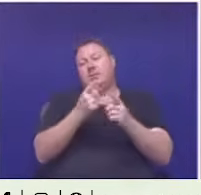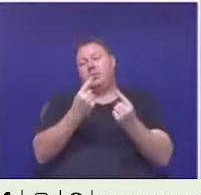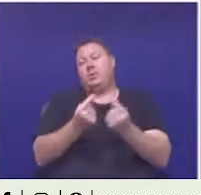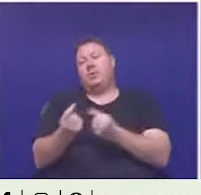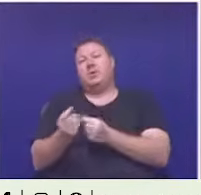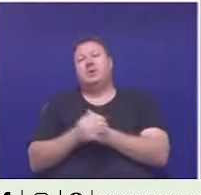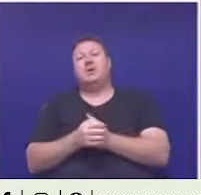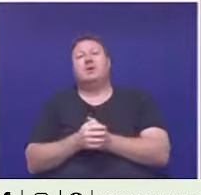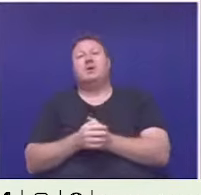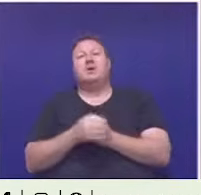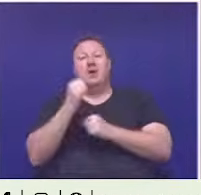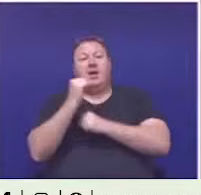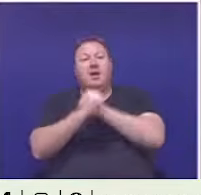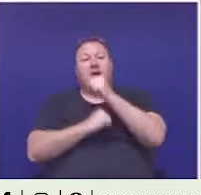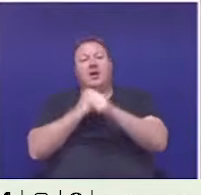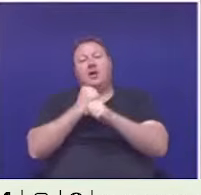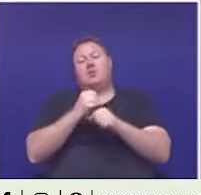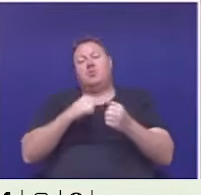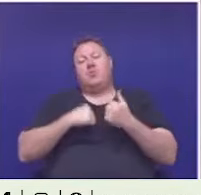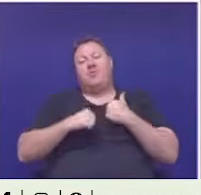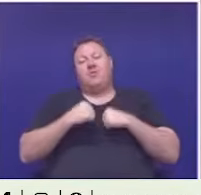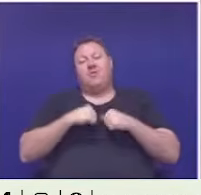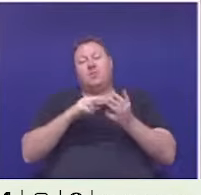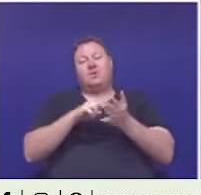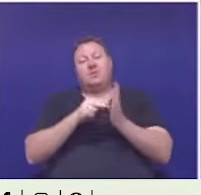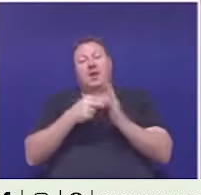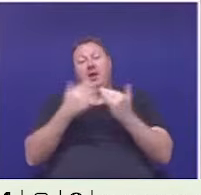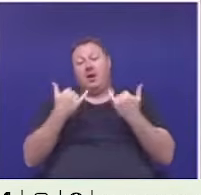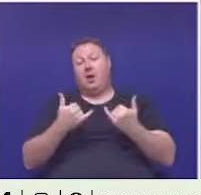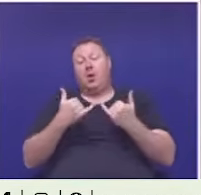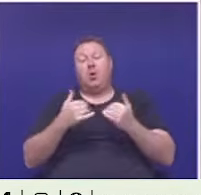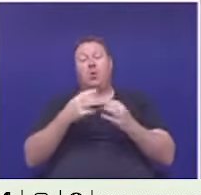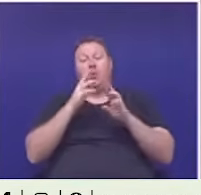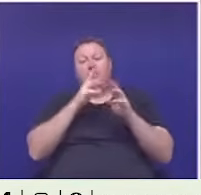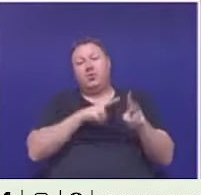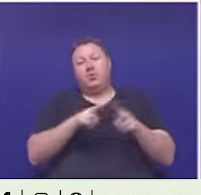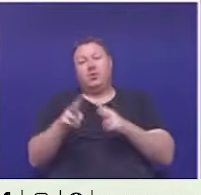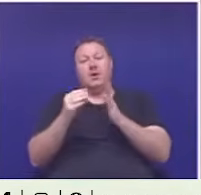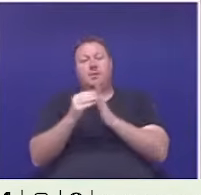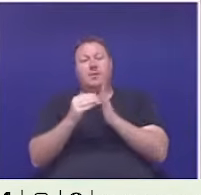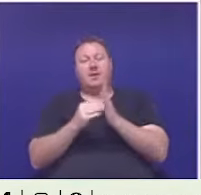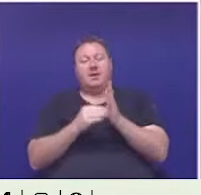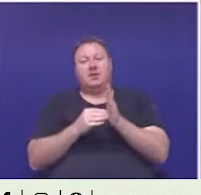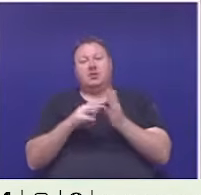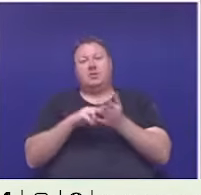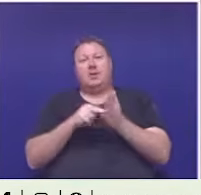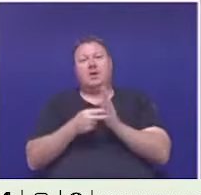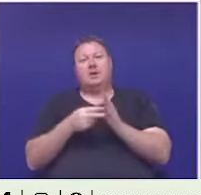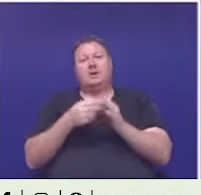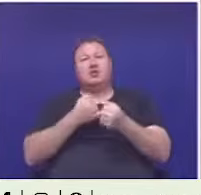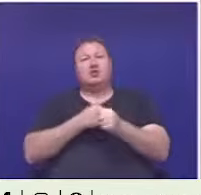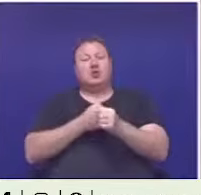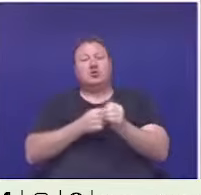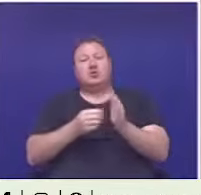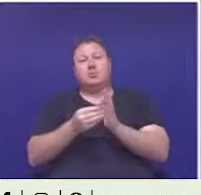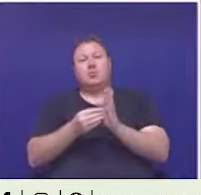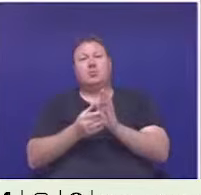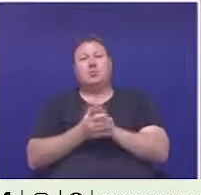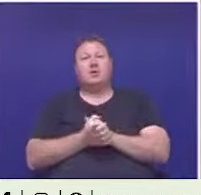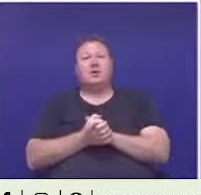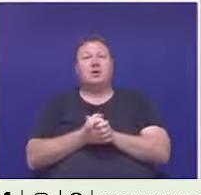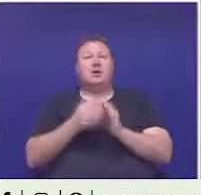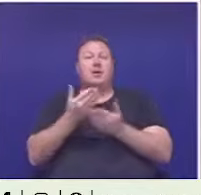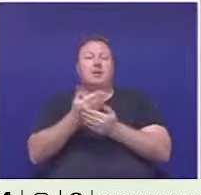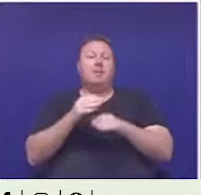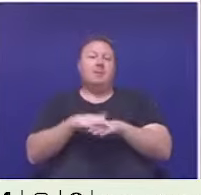includes a review and the strengthening of the implementation plan for the National Reading Literacy Strategy so that it contains a